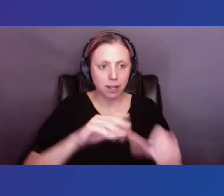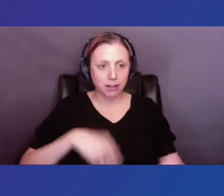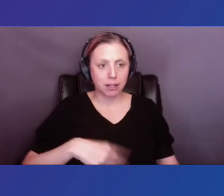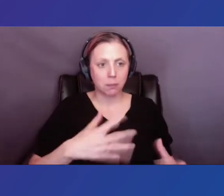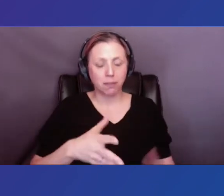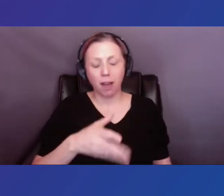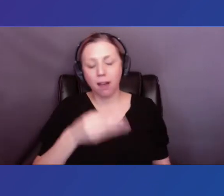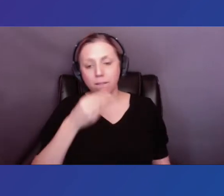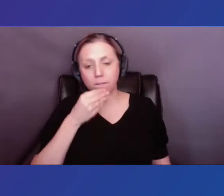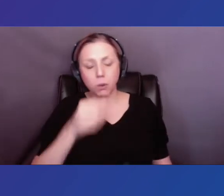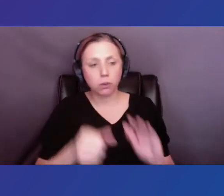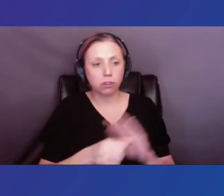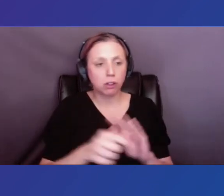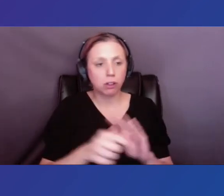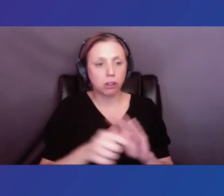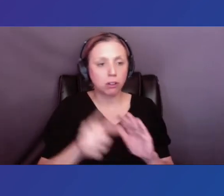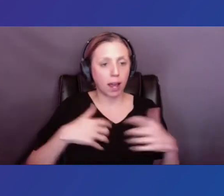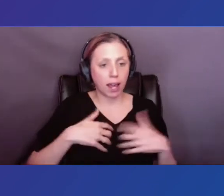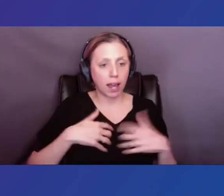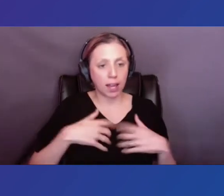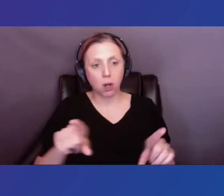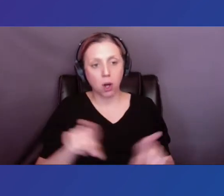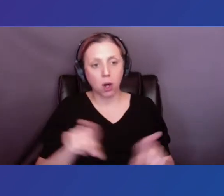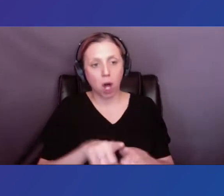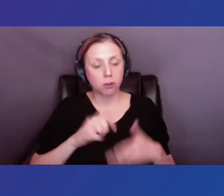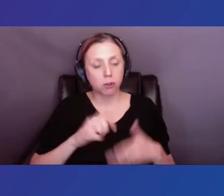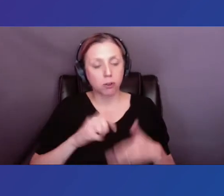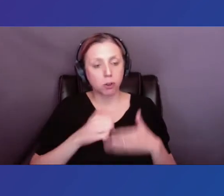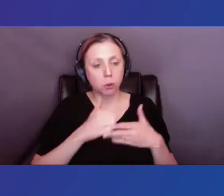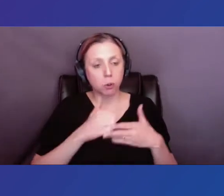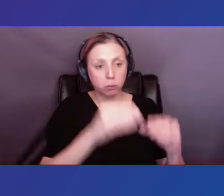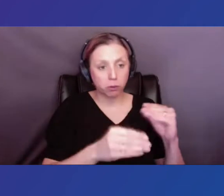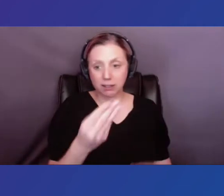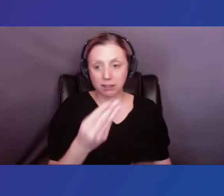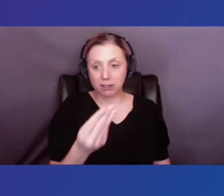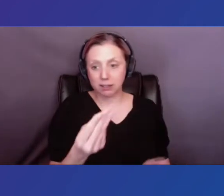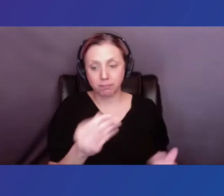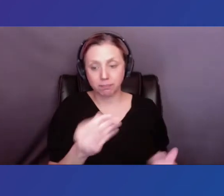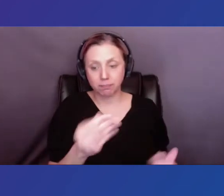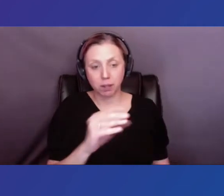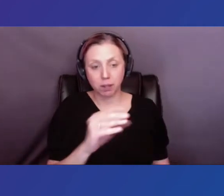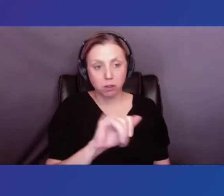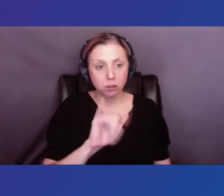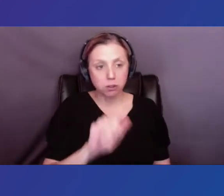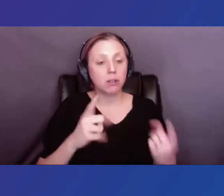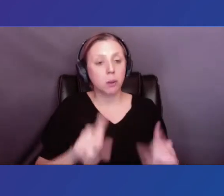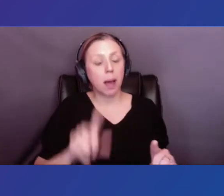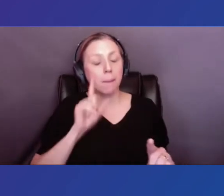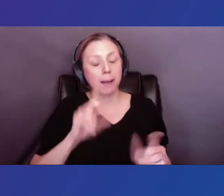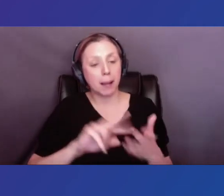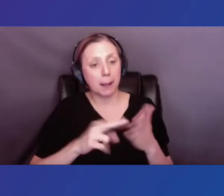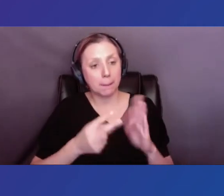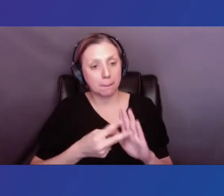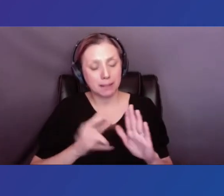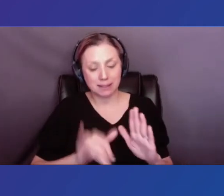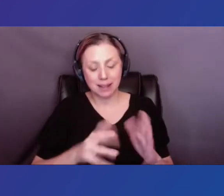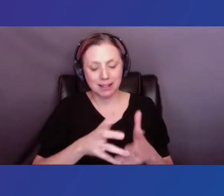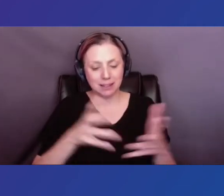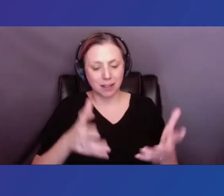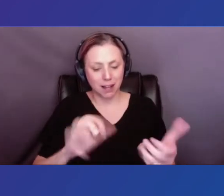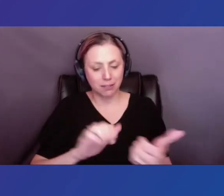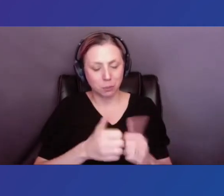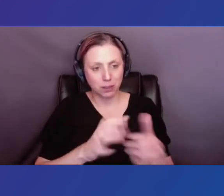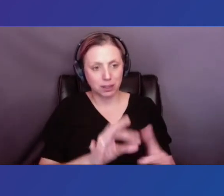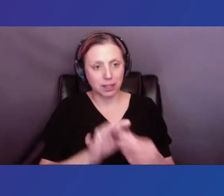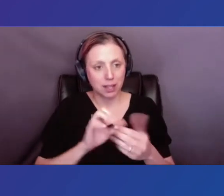animals. They also help remediate soil. So there are many ways that these plants are connected to what we're doing to climate in terms of how they move,